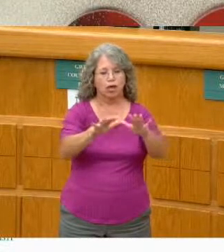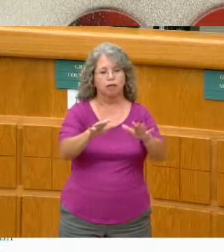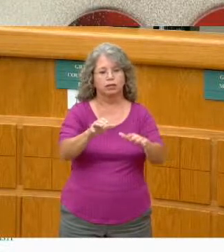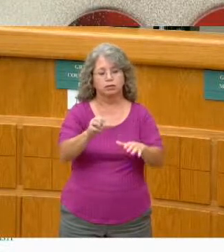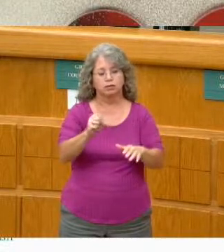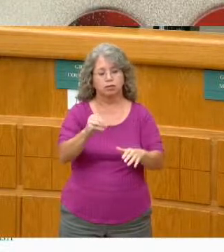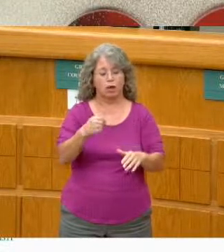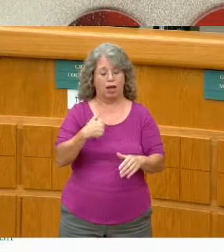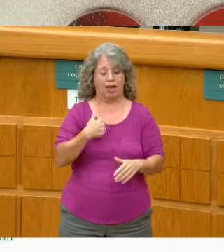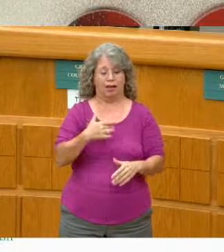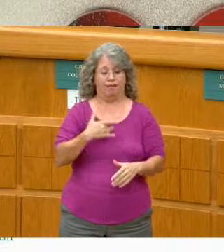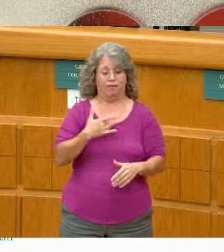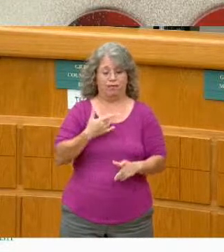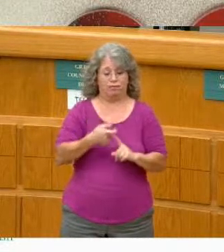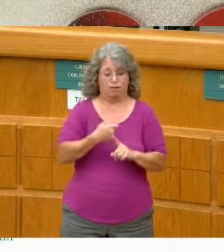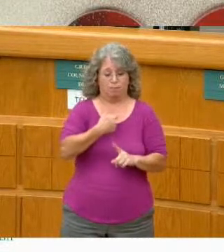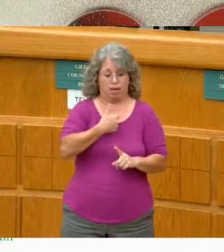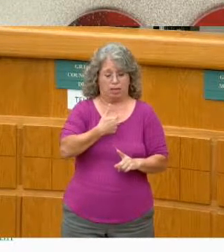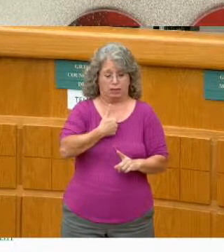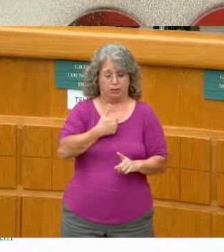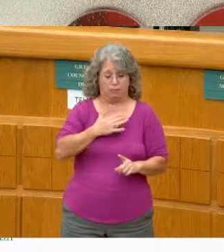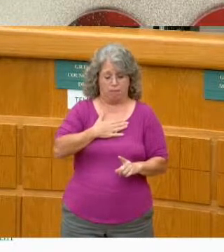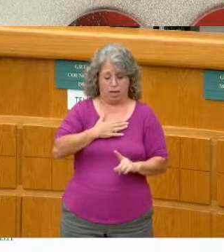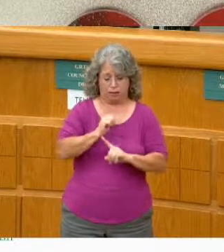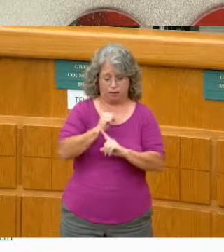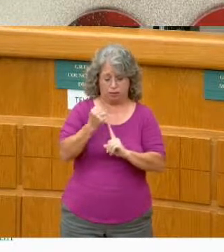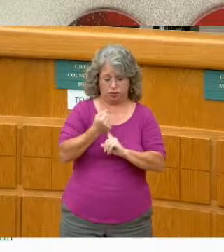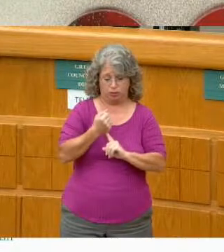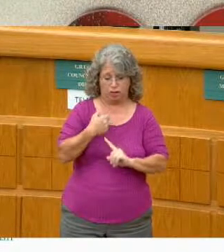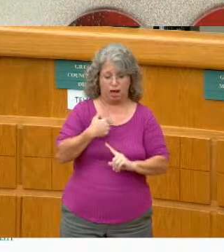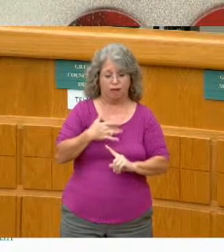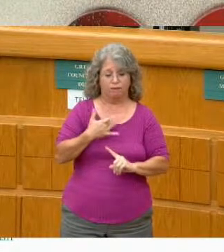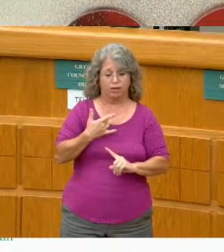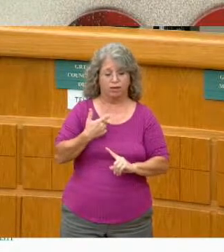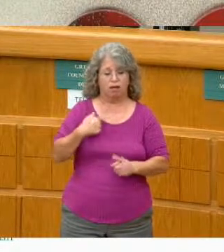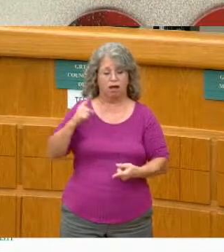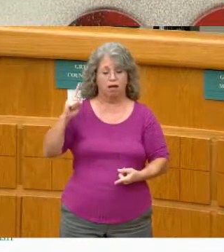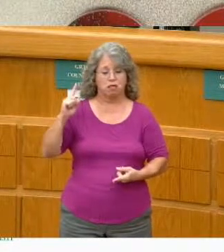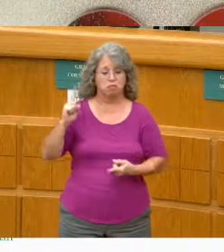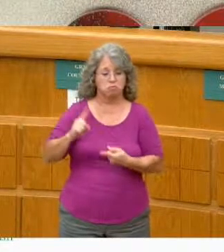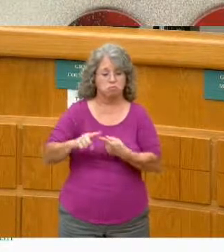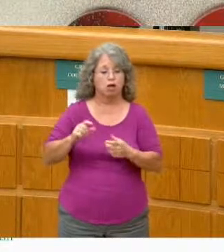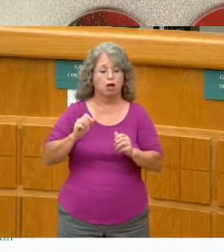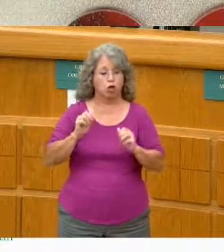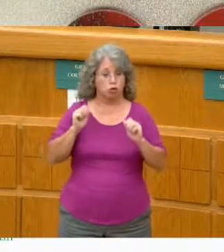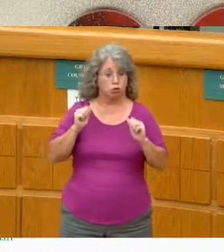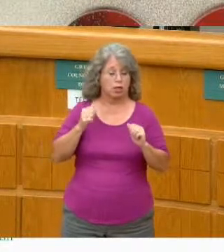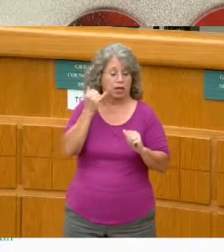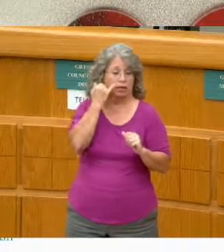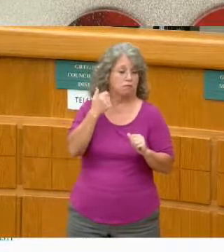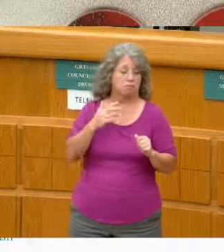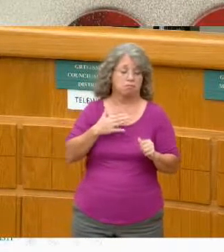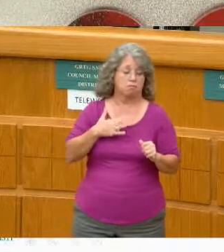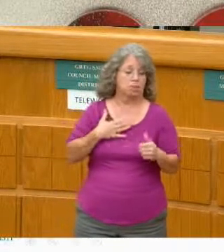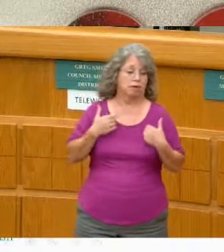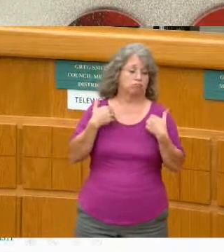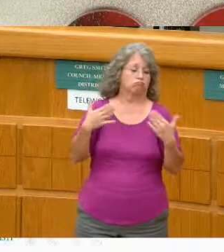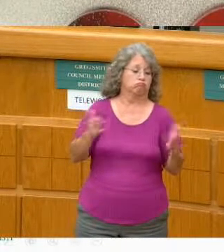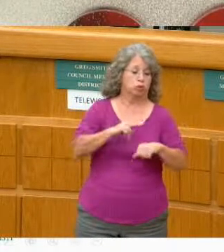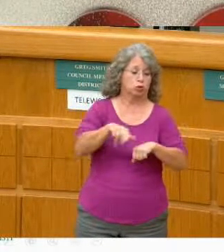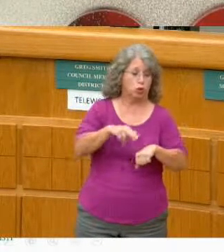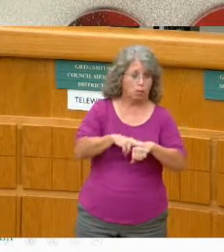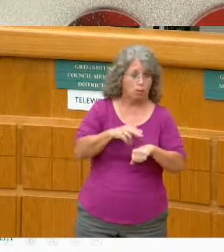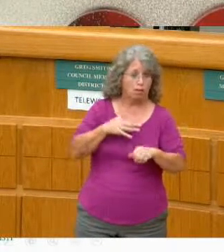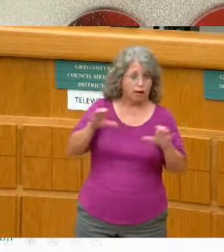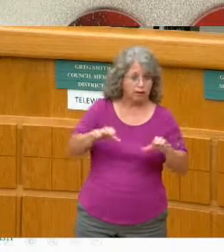that 1,000 less people were exposed to COVID just from me alone, let alone all the people that have COVID right